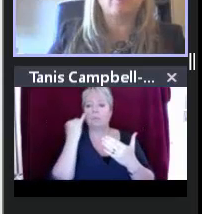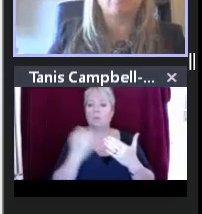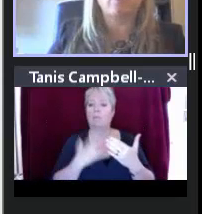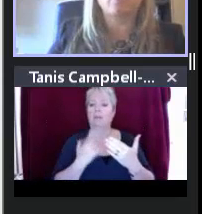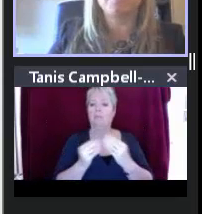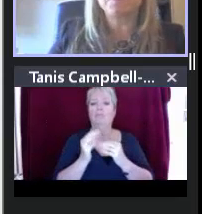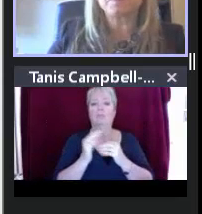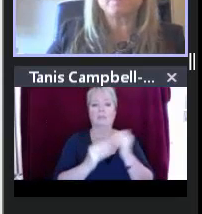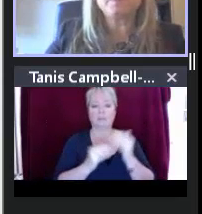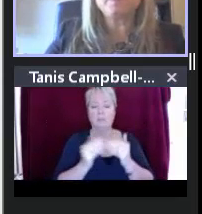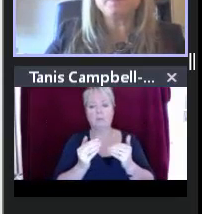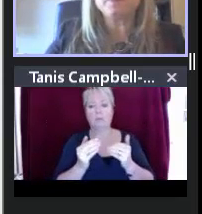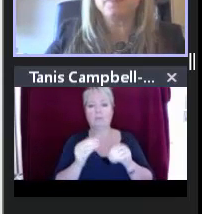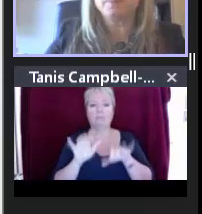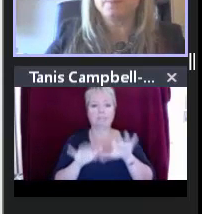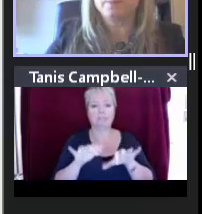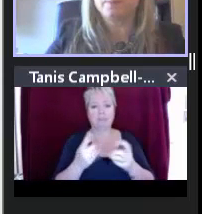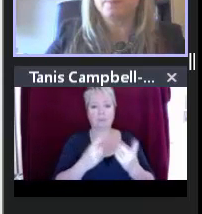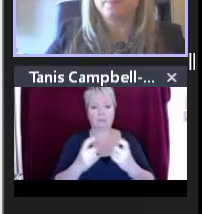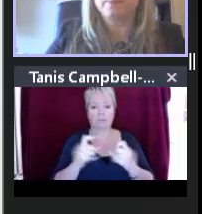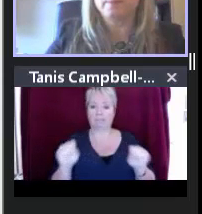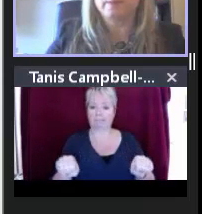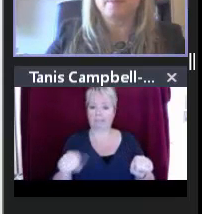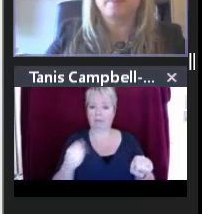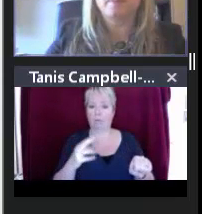even use your microphone.